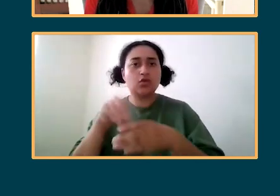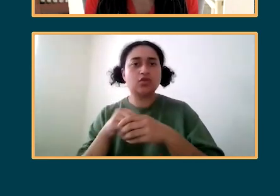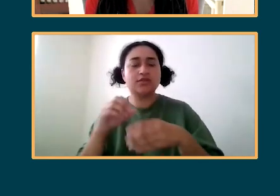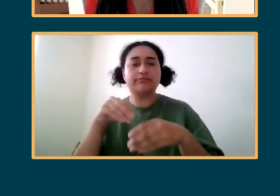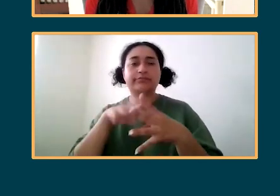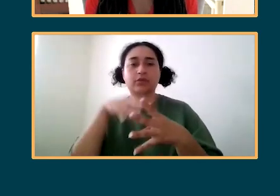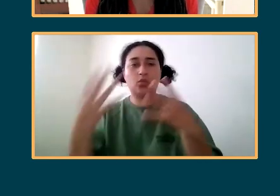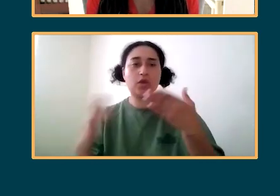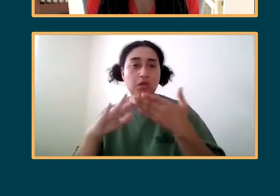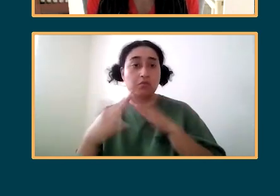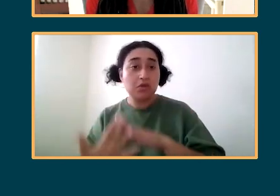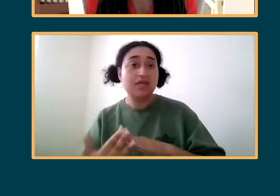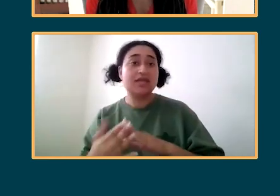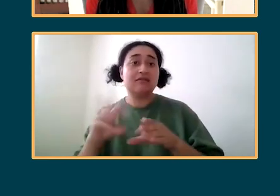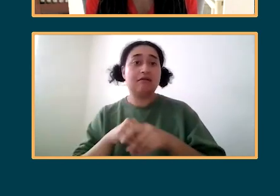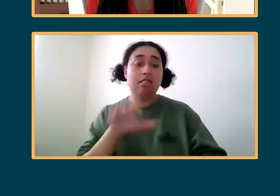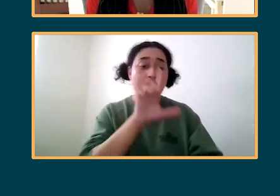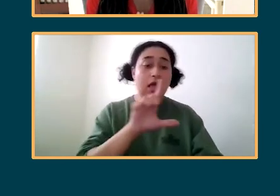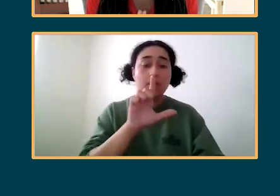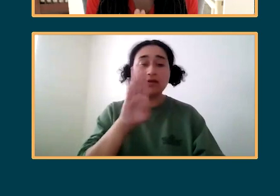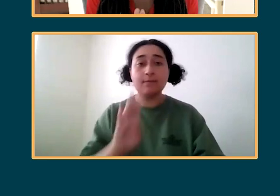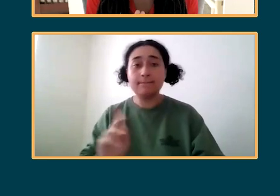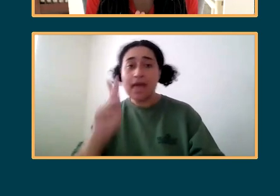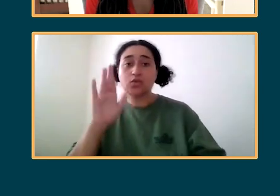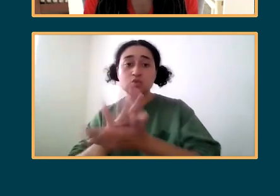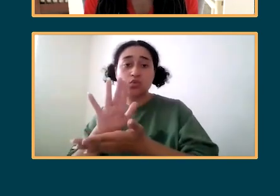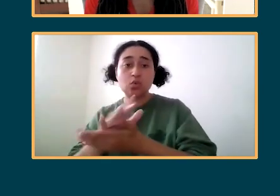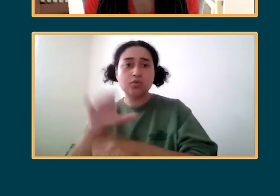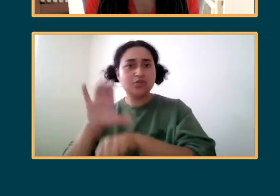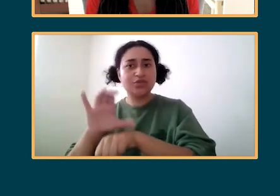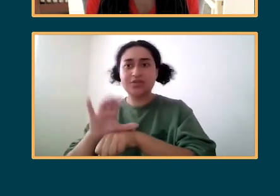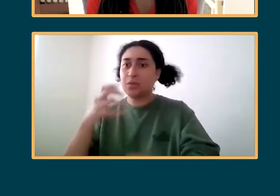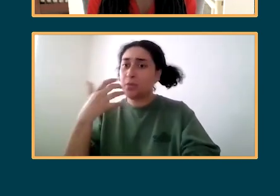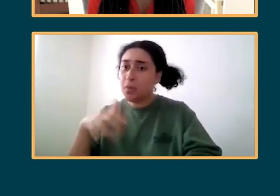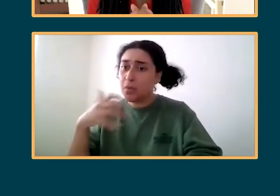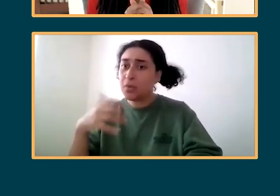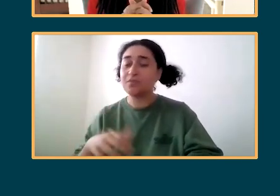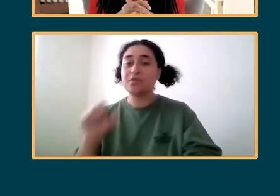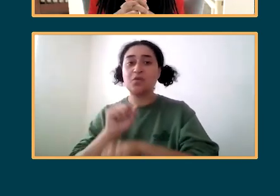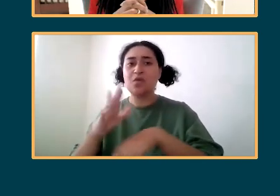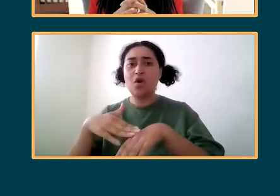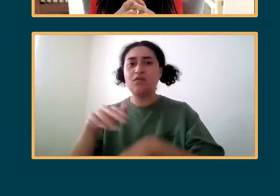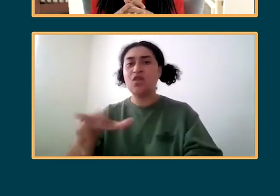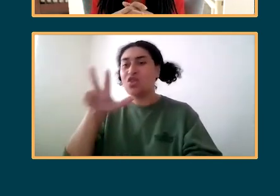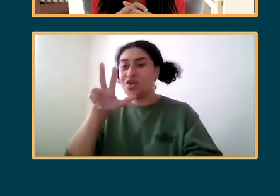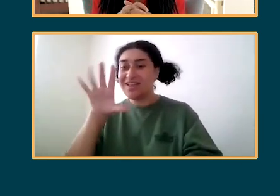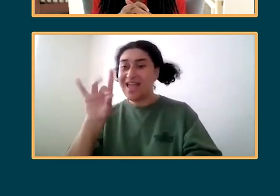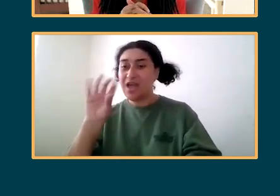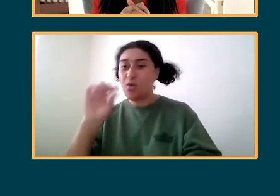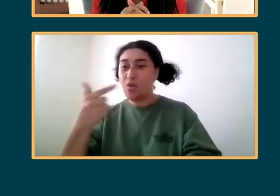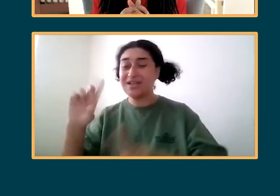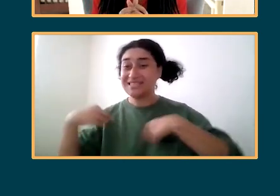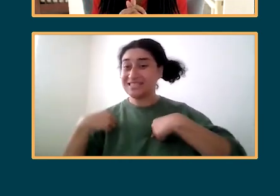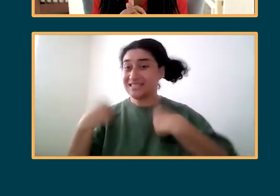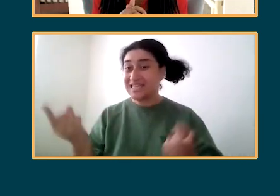various settings such as libraries, banks, schools, and churches. Oh my. He has worked with over 38 organizations since